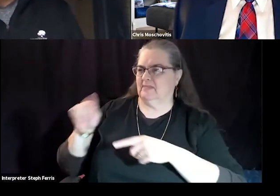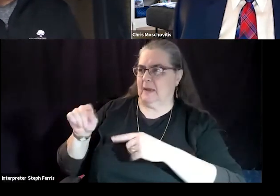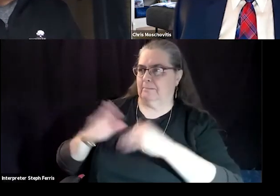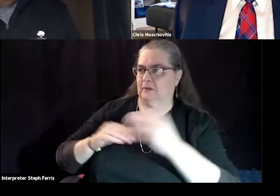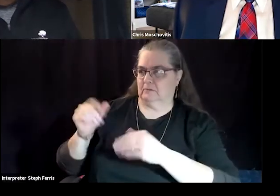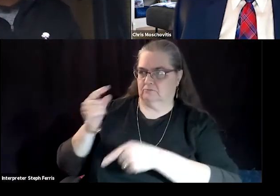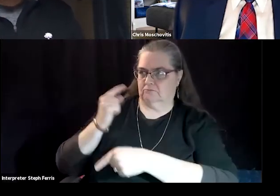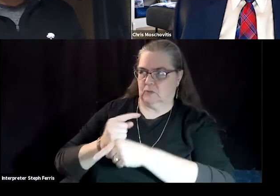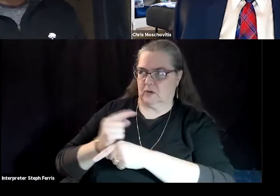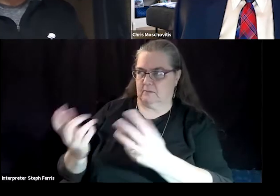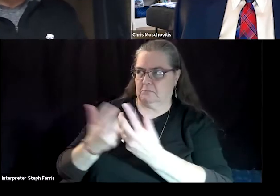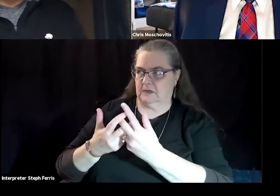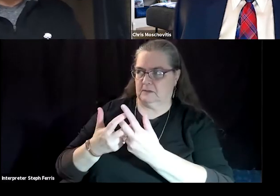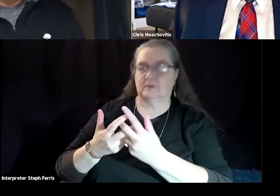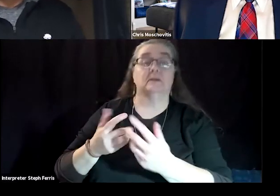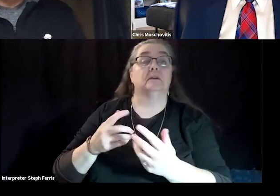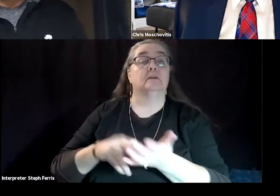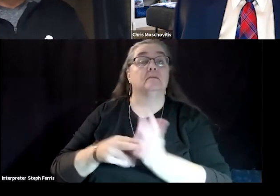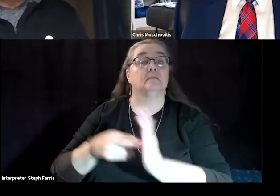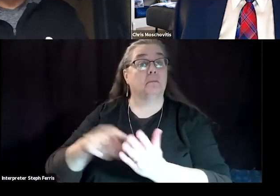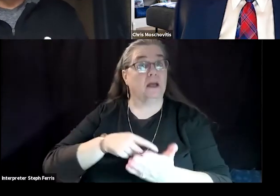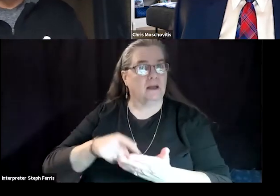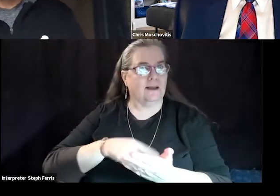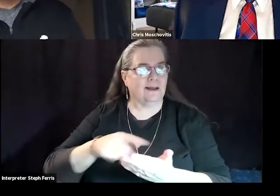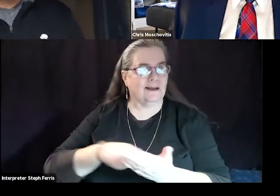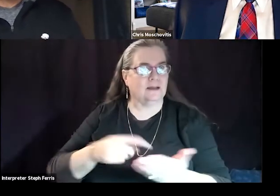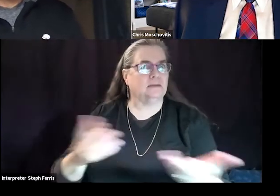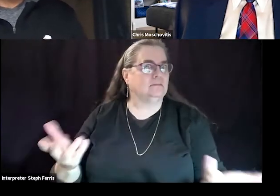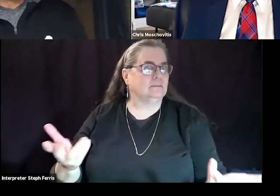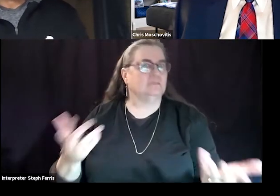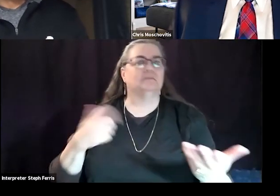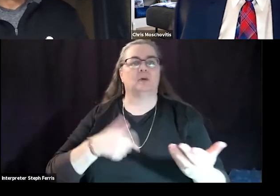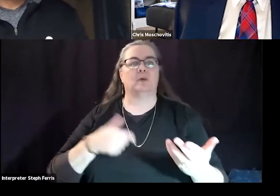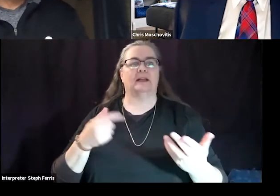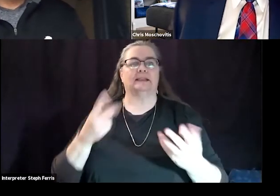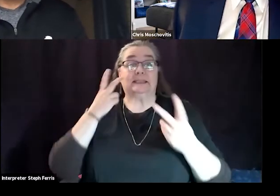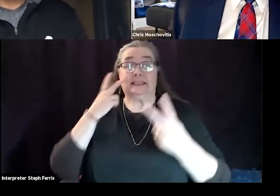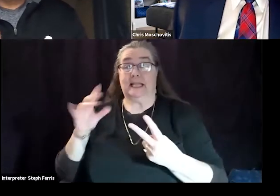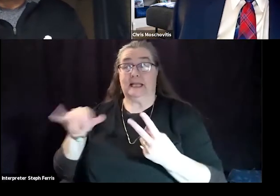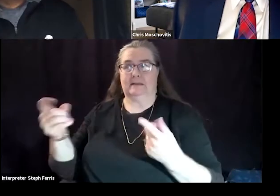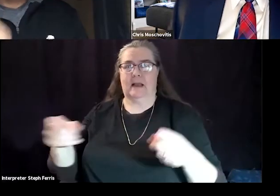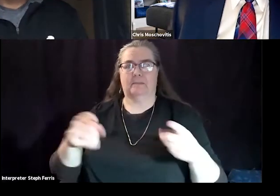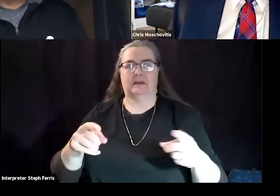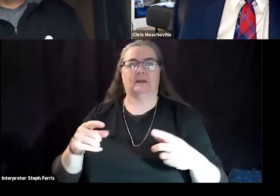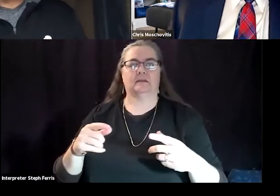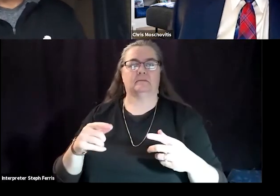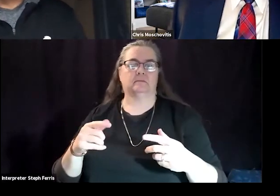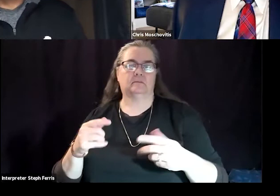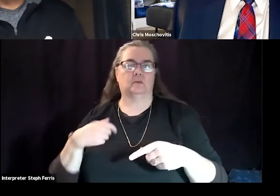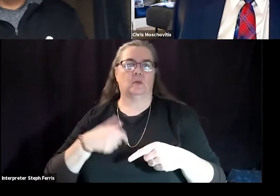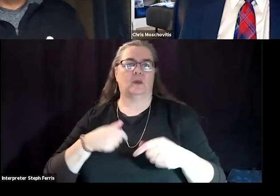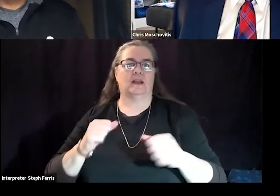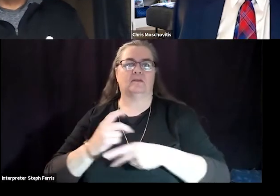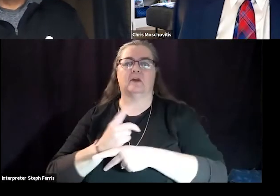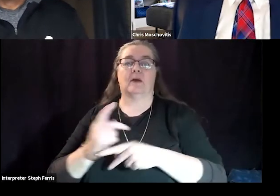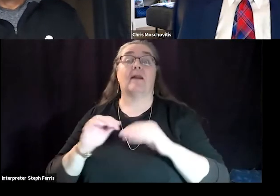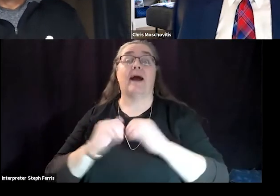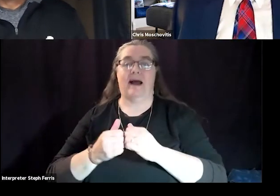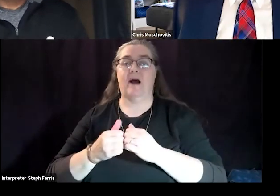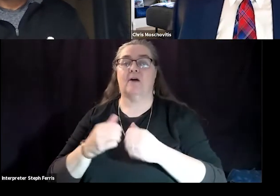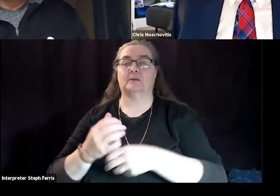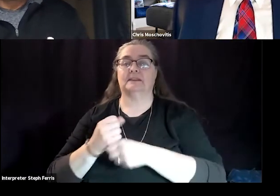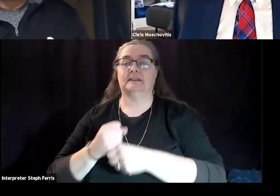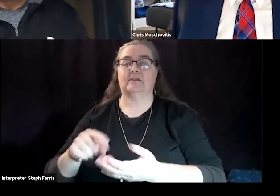this model and saying, there's a way to get paid for this stuff. How do we do that? Right. You know? Right. So you do have a few questions that have come up. So I